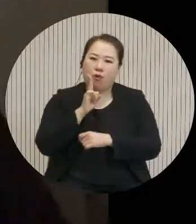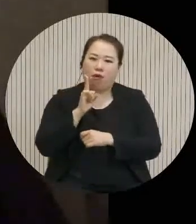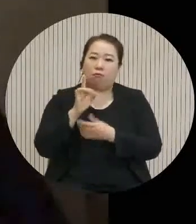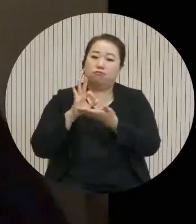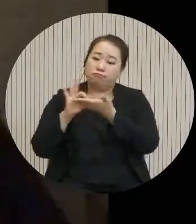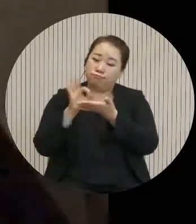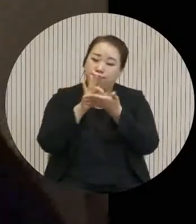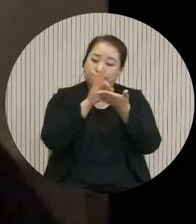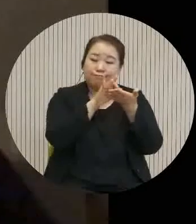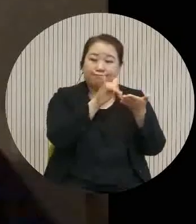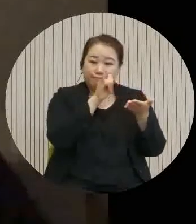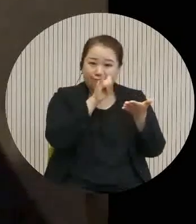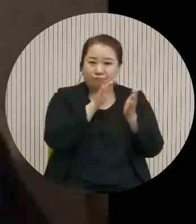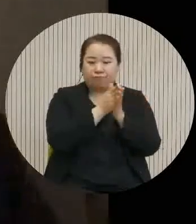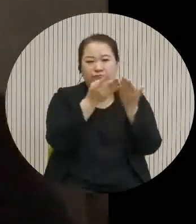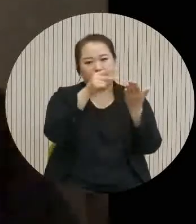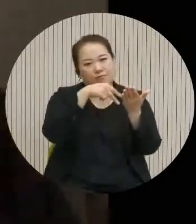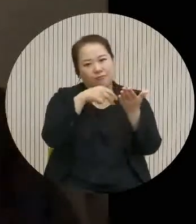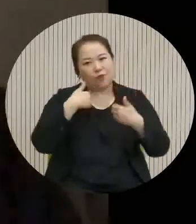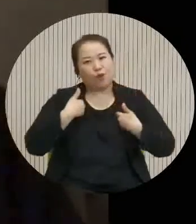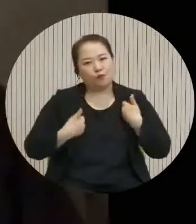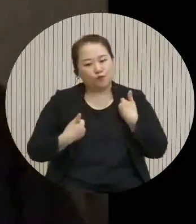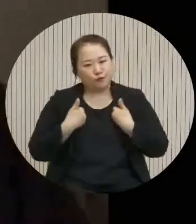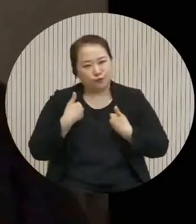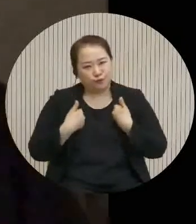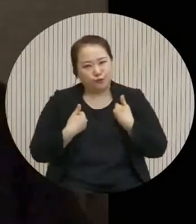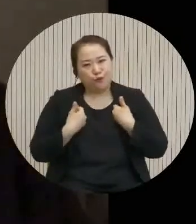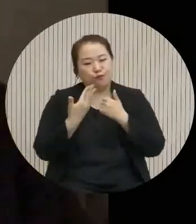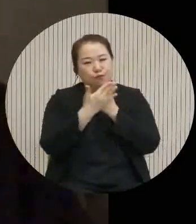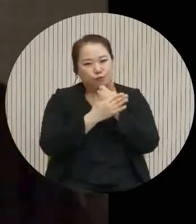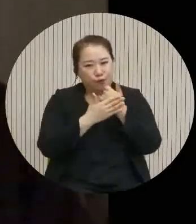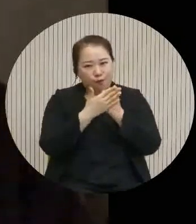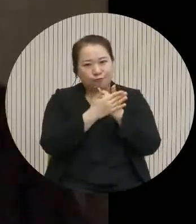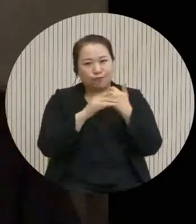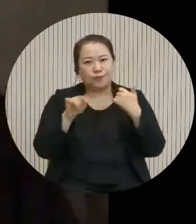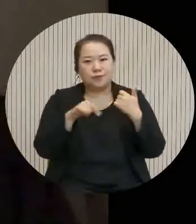it. All of them did light reading,